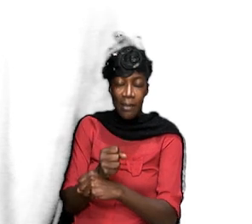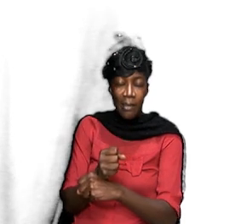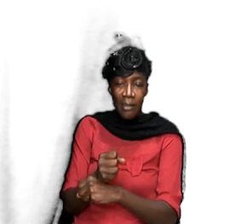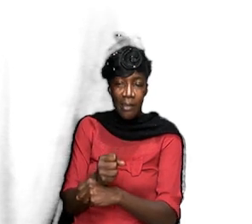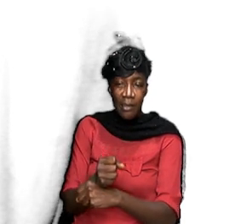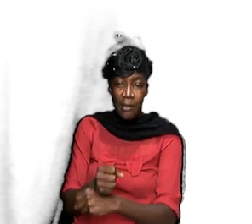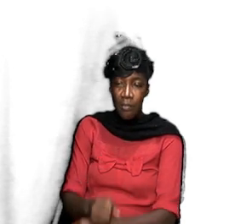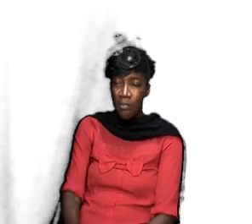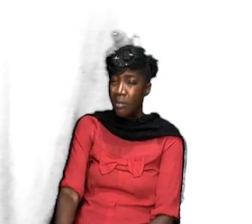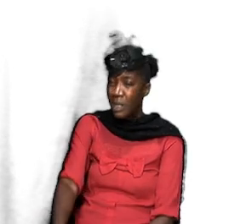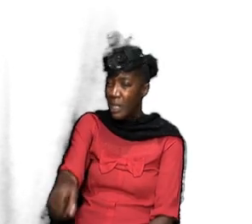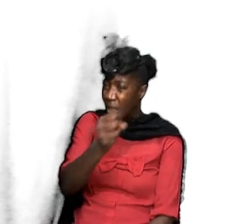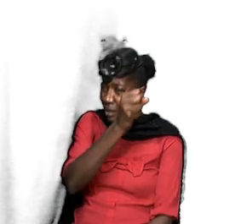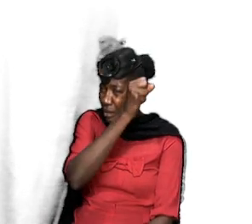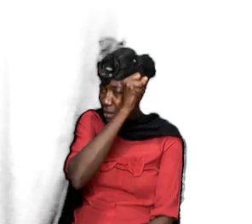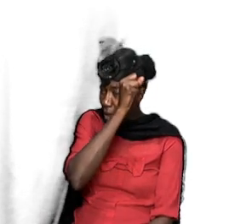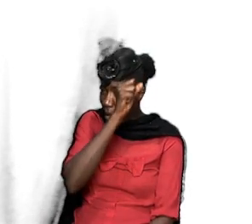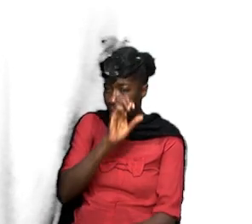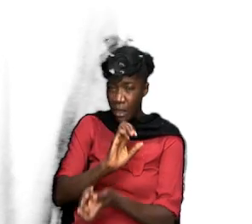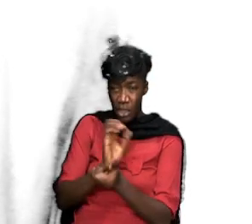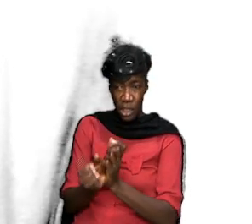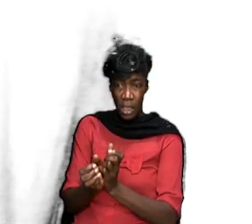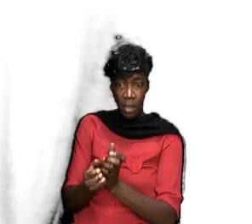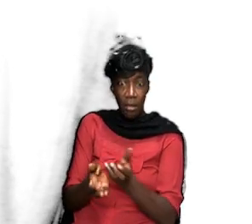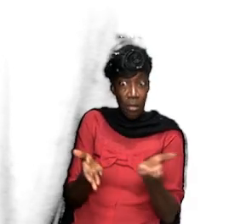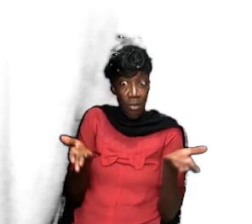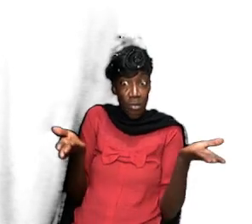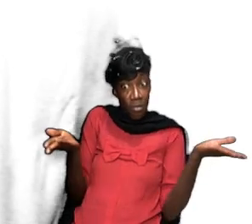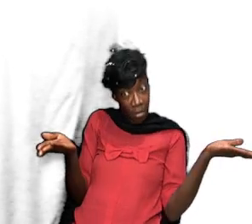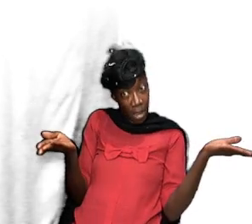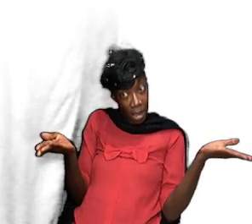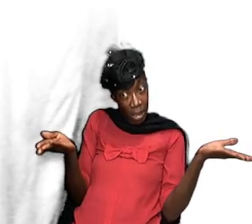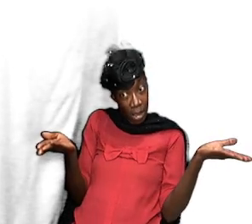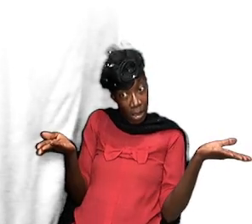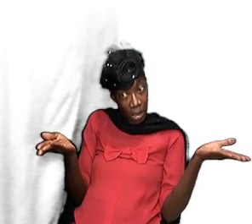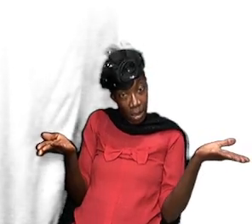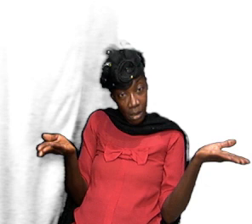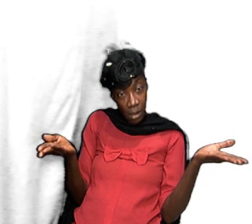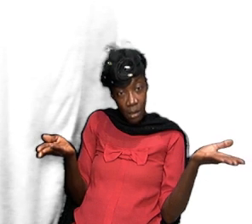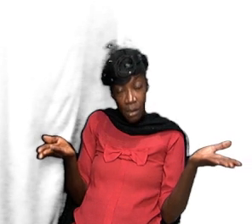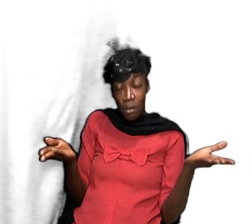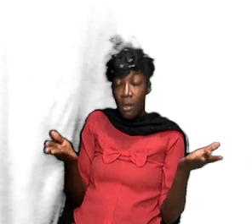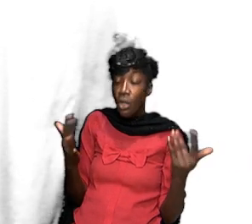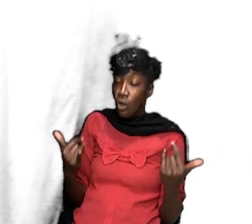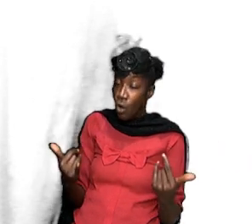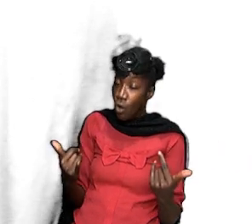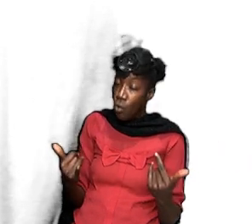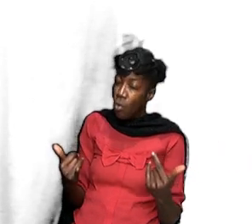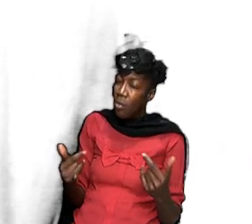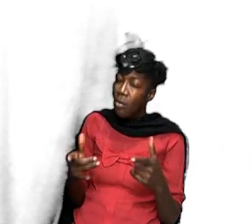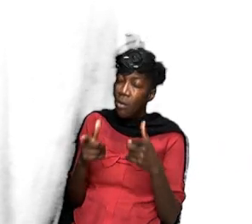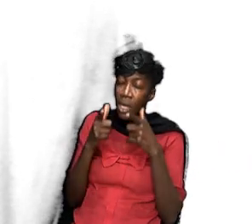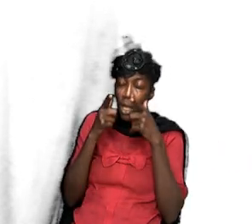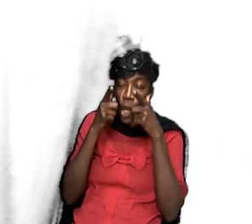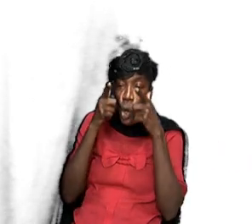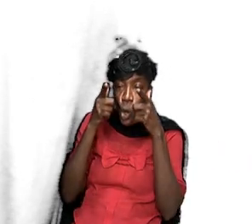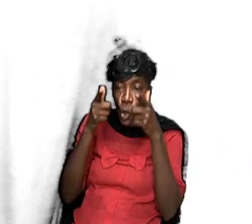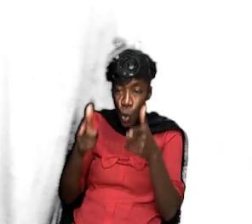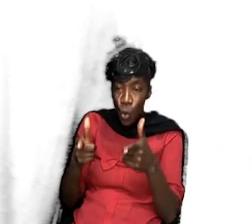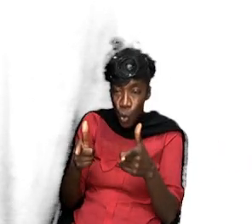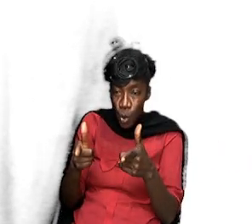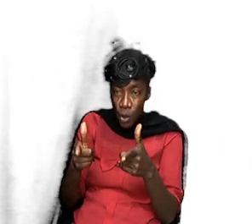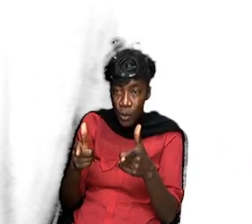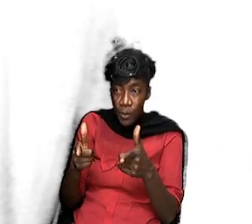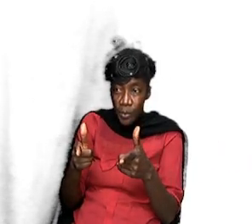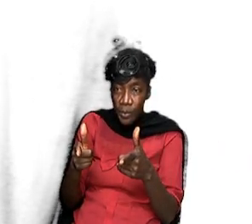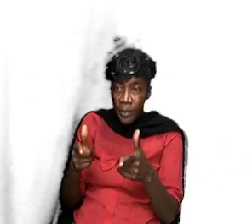Saul changed. What happened? Why he changed? And we are going to inspect it. We are going to dive